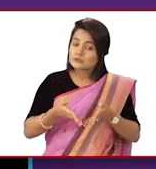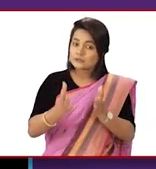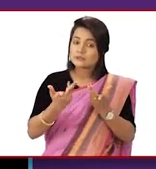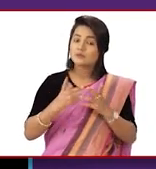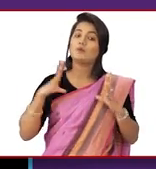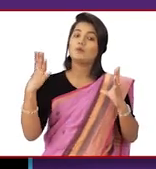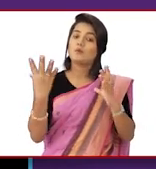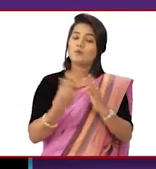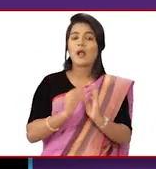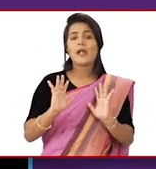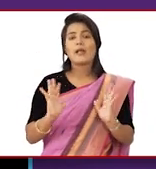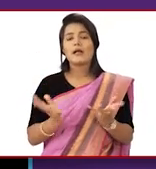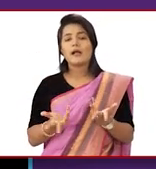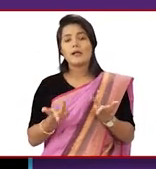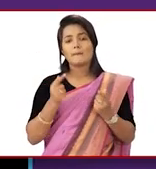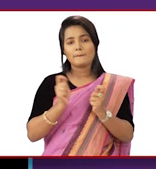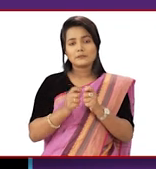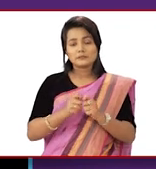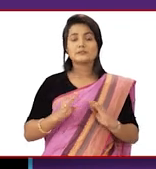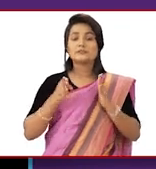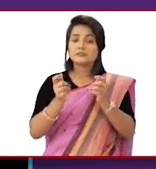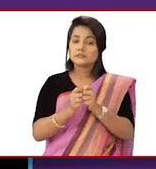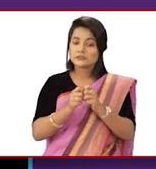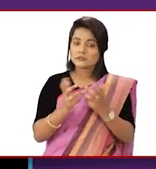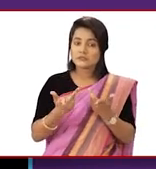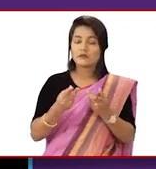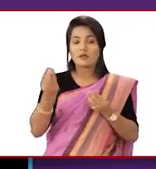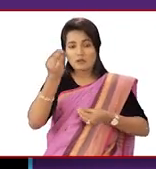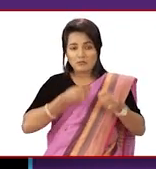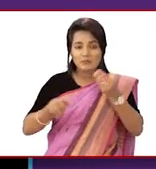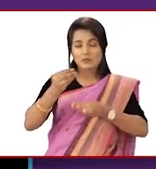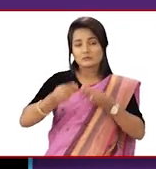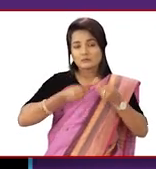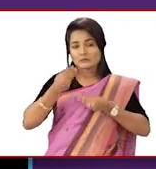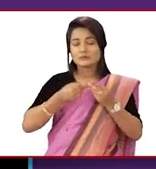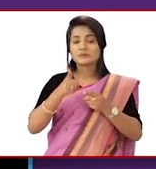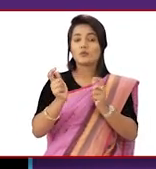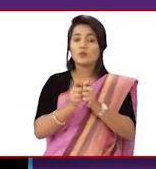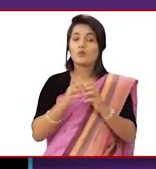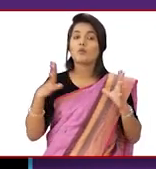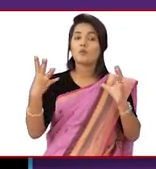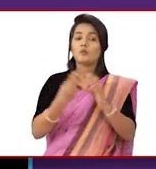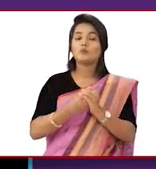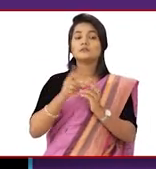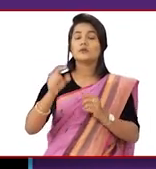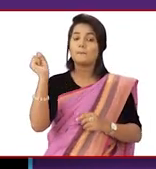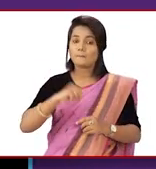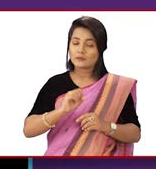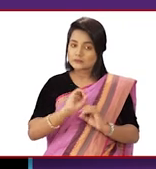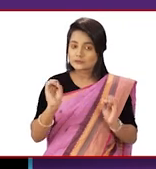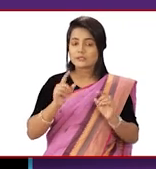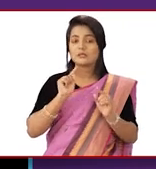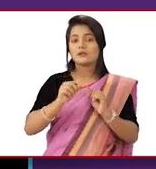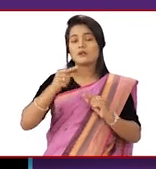that automatically breaks down these perceived definitions we have as to what who should be doing. And that